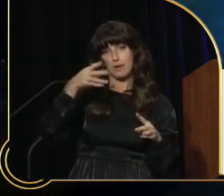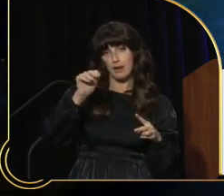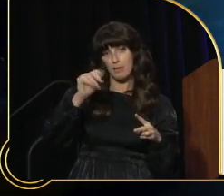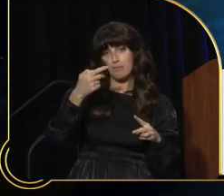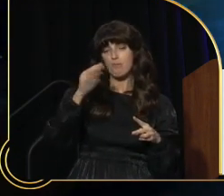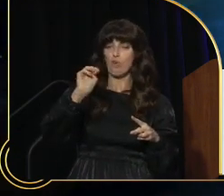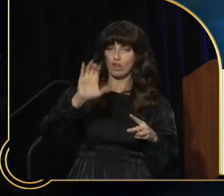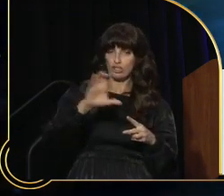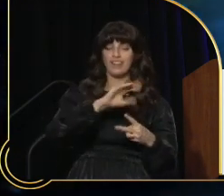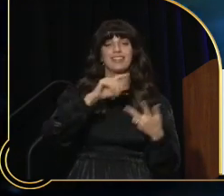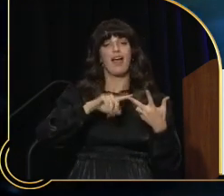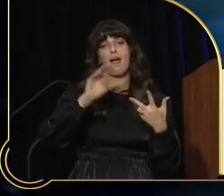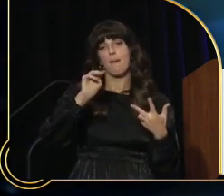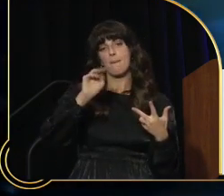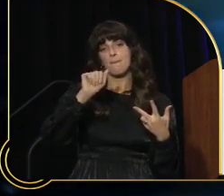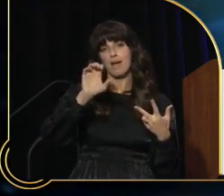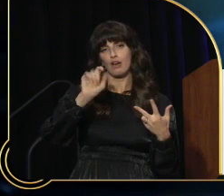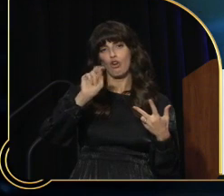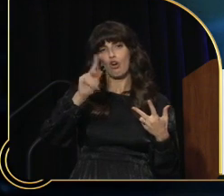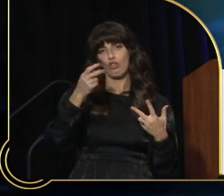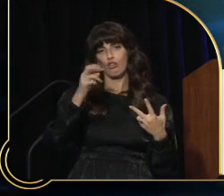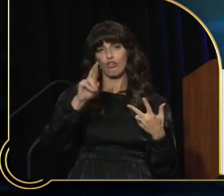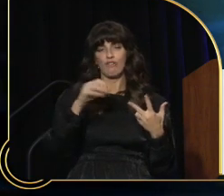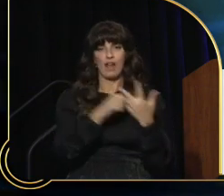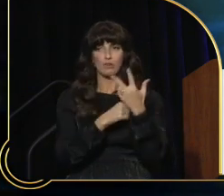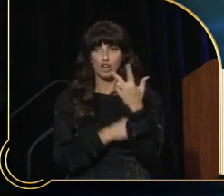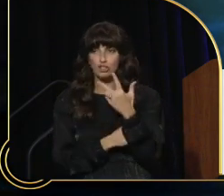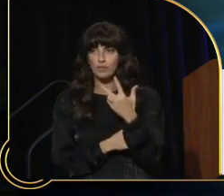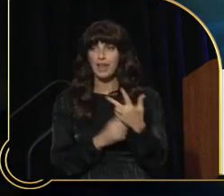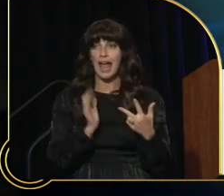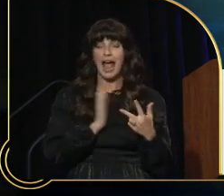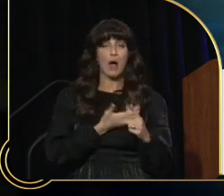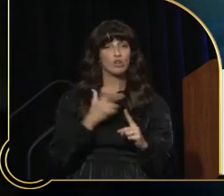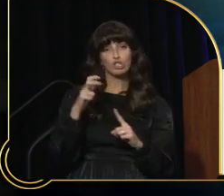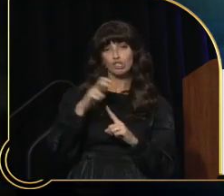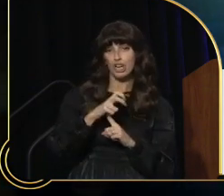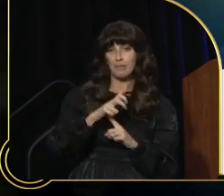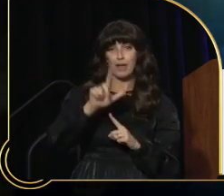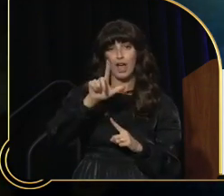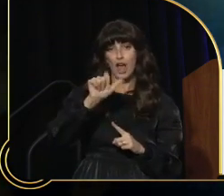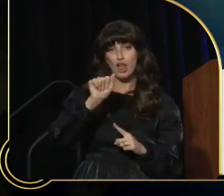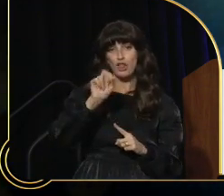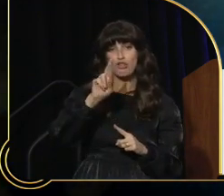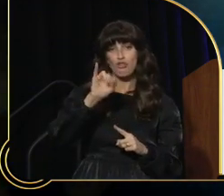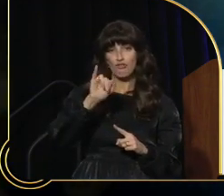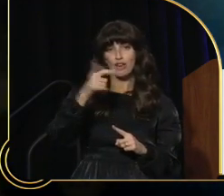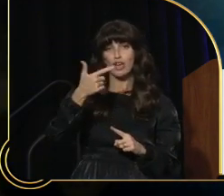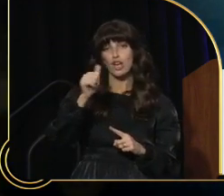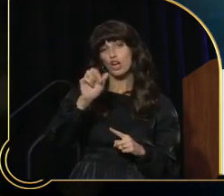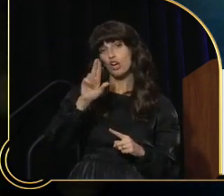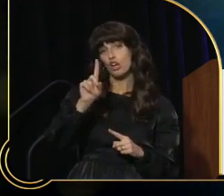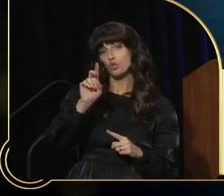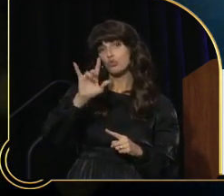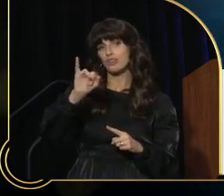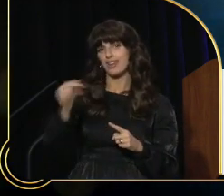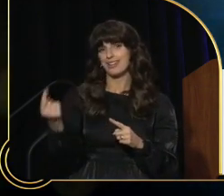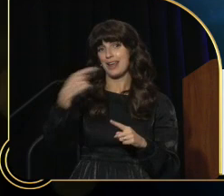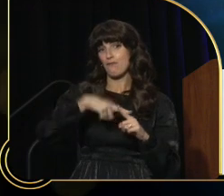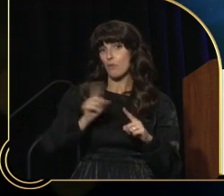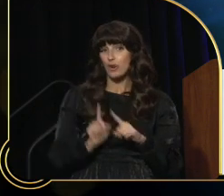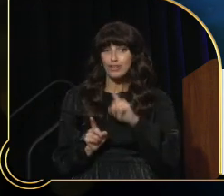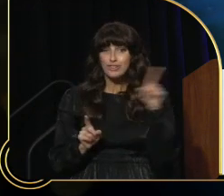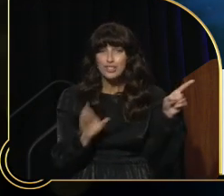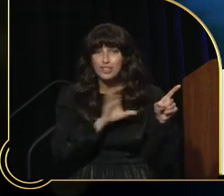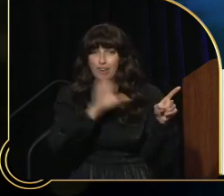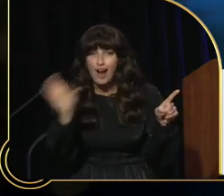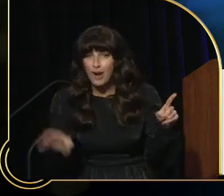MacArthur Foundation. Our champion at MacArthur, Lori Garducci, came all the way to Chicago. Many years ago,